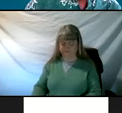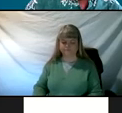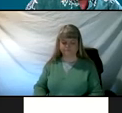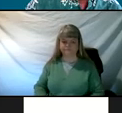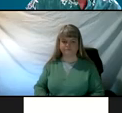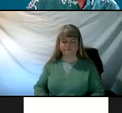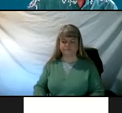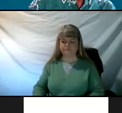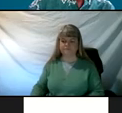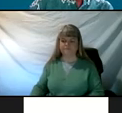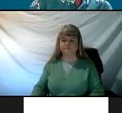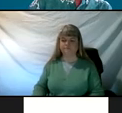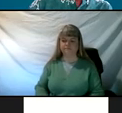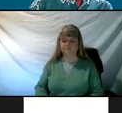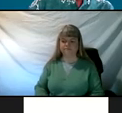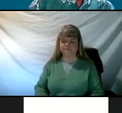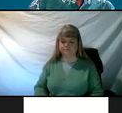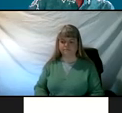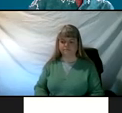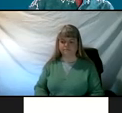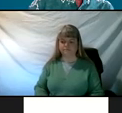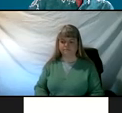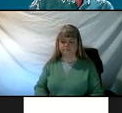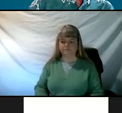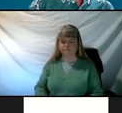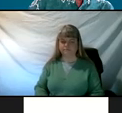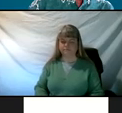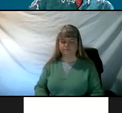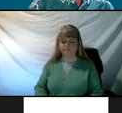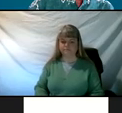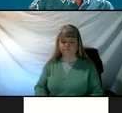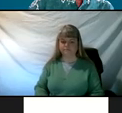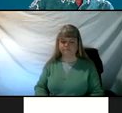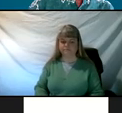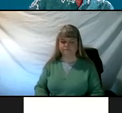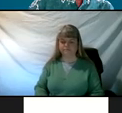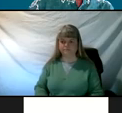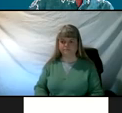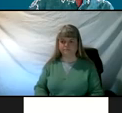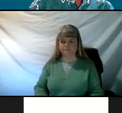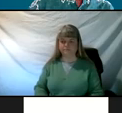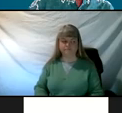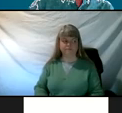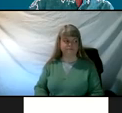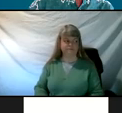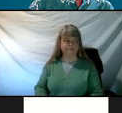She did want me to do it. So anyway, are there any other questions?